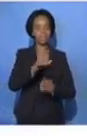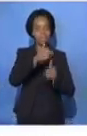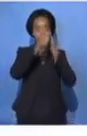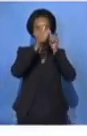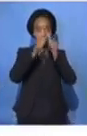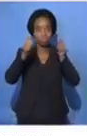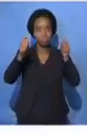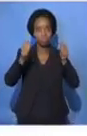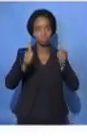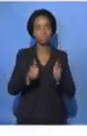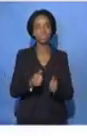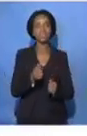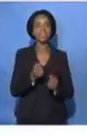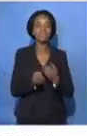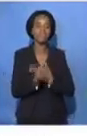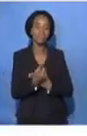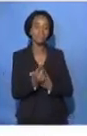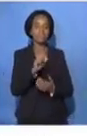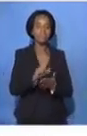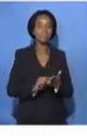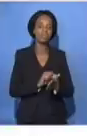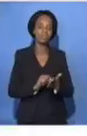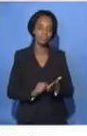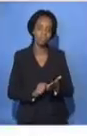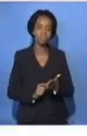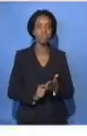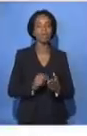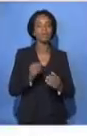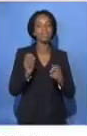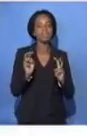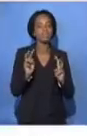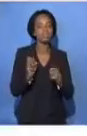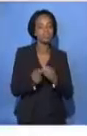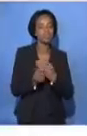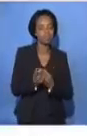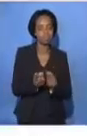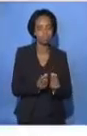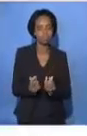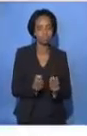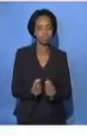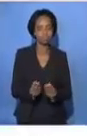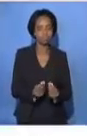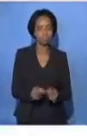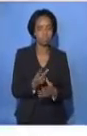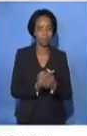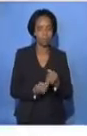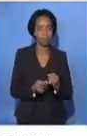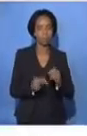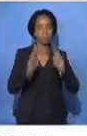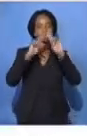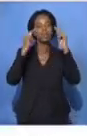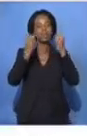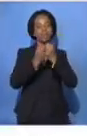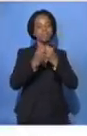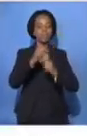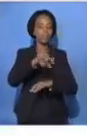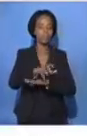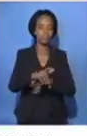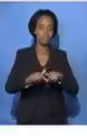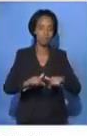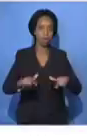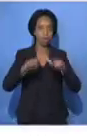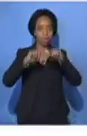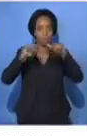electoral matters at both national and provincial levels. Three, the